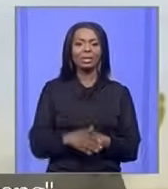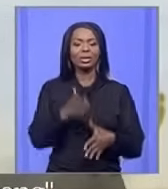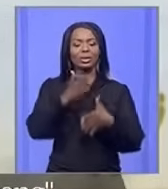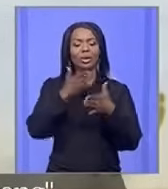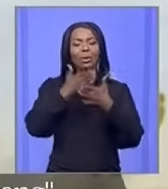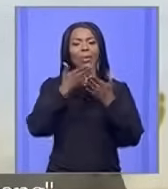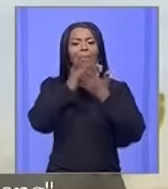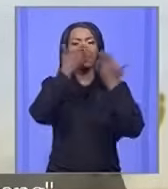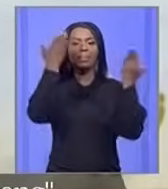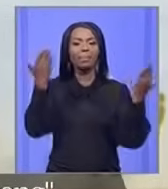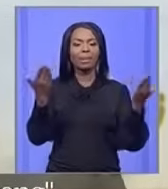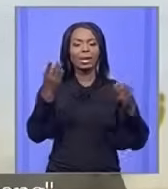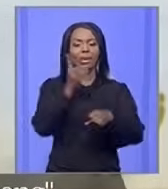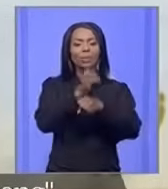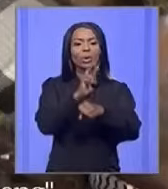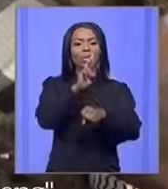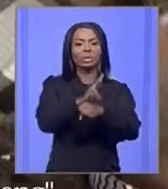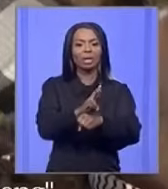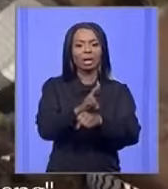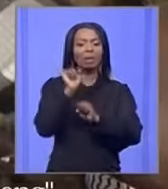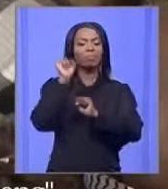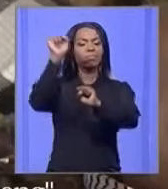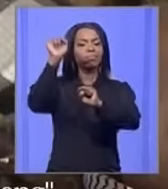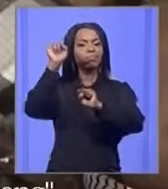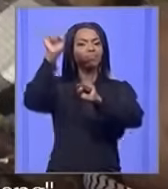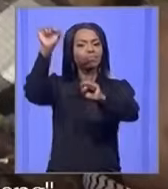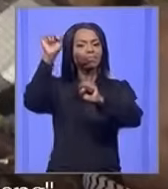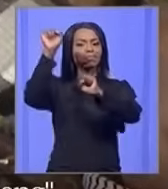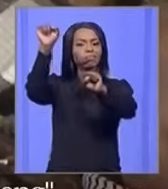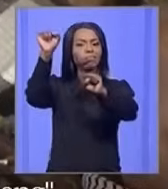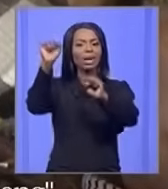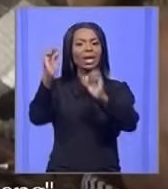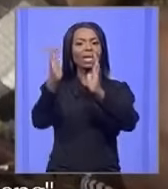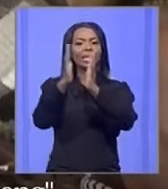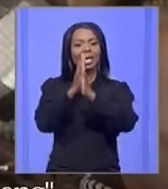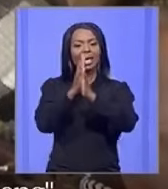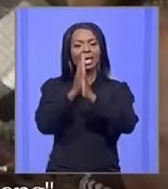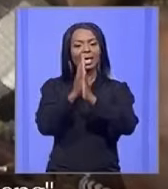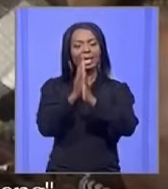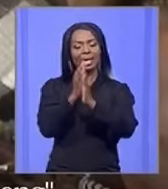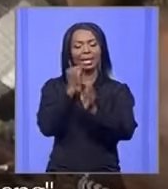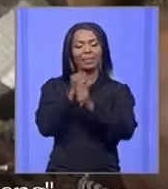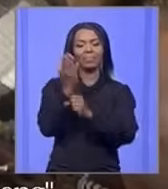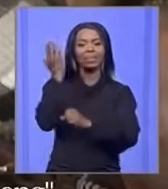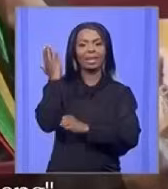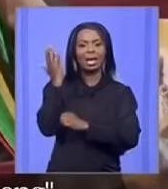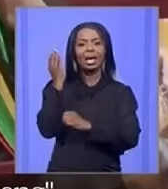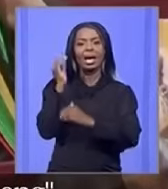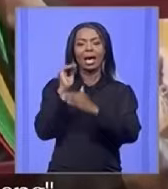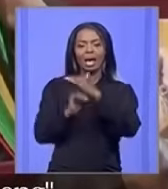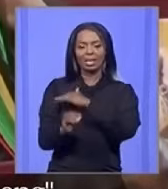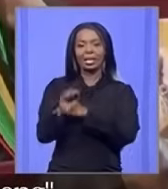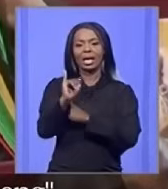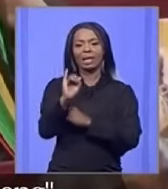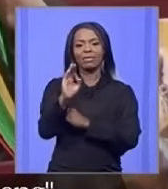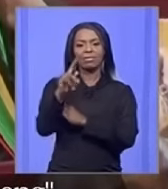jobs? Doctors were protesting chief in just 10 years under the IFP premiers.